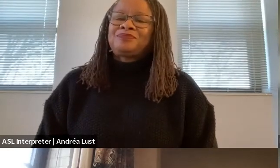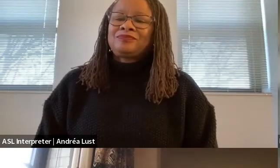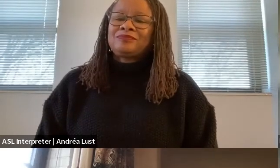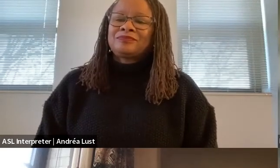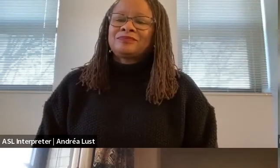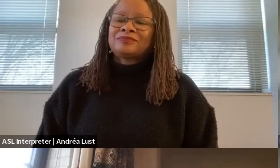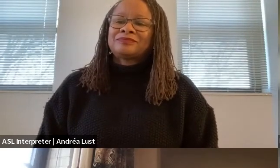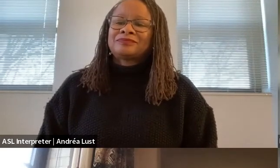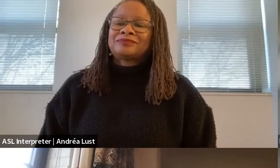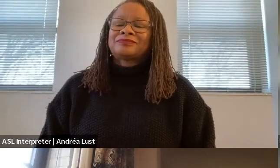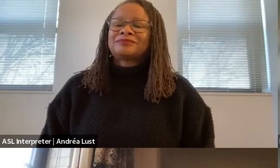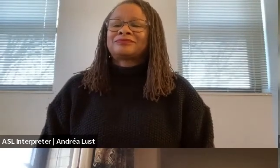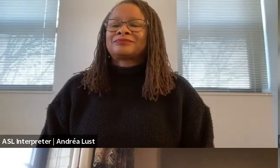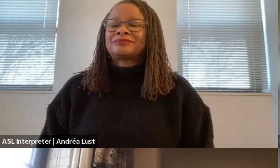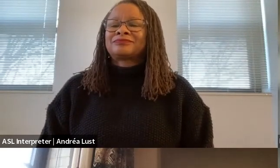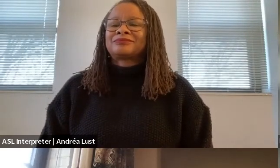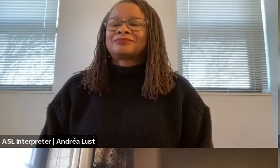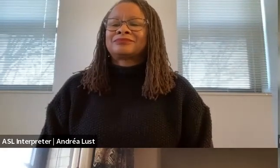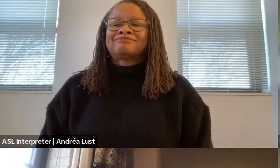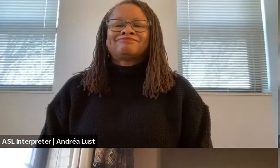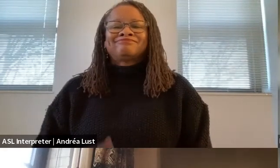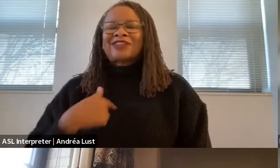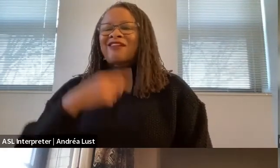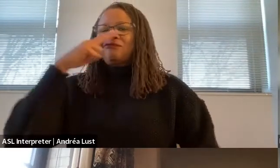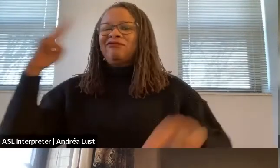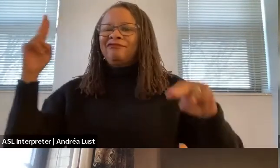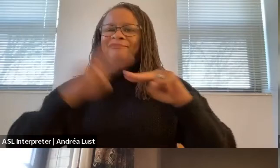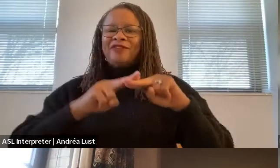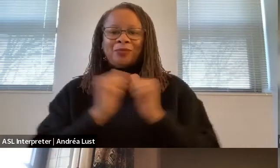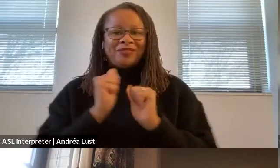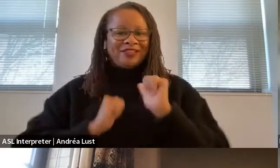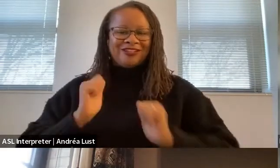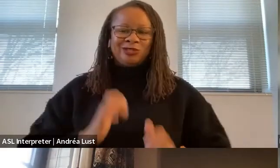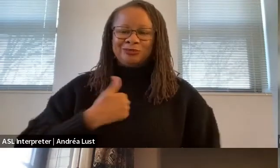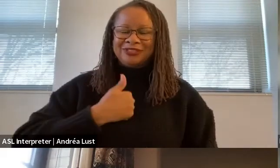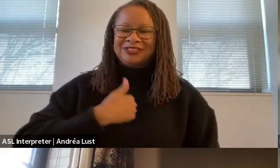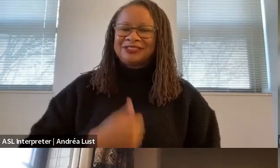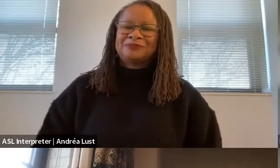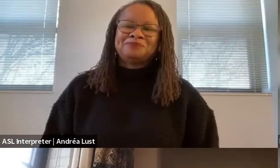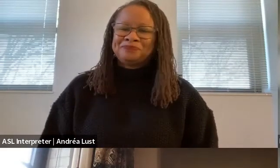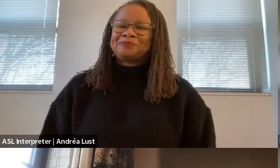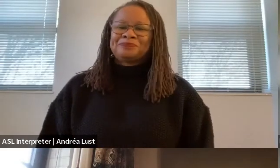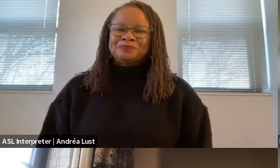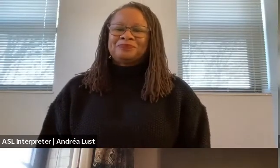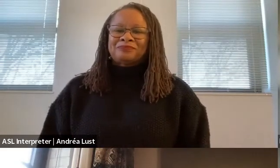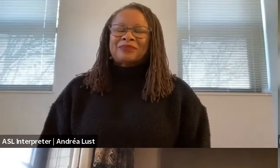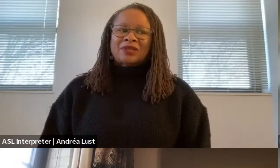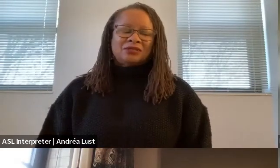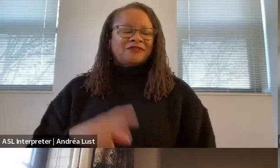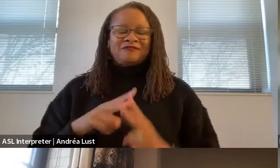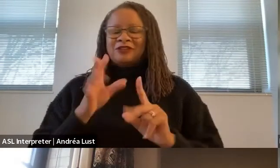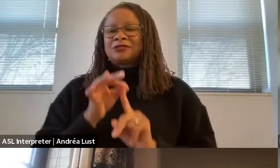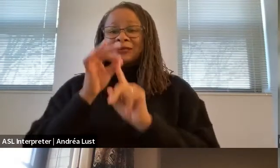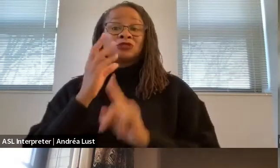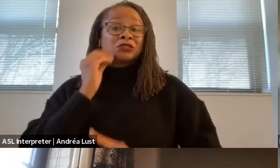I mean, I don't know. I had a blast with the actors. It was just one of those special experiences where I